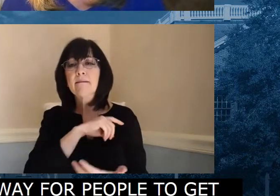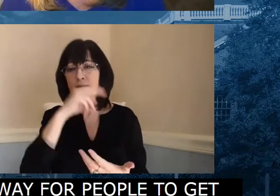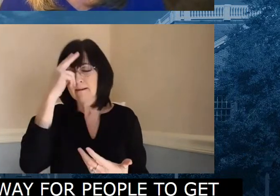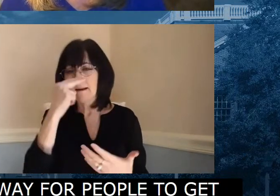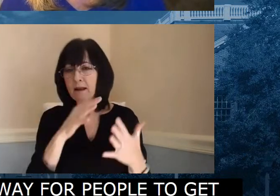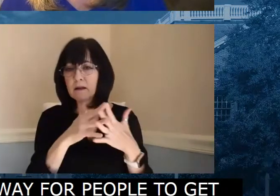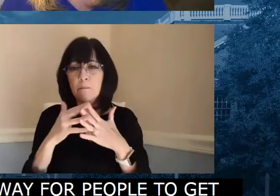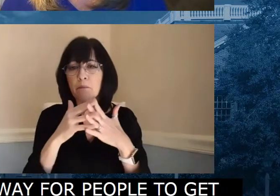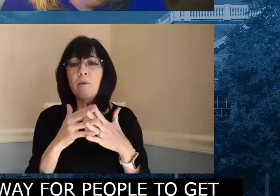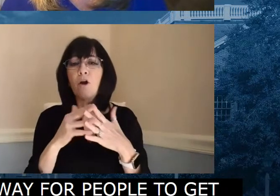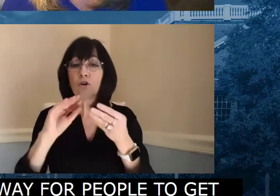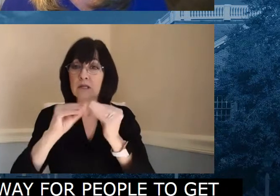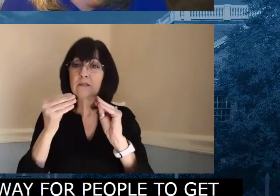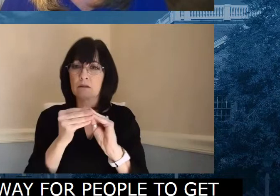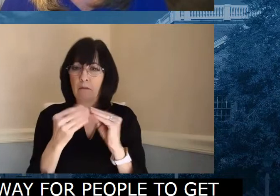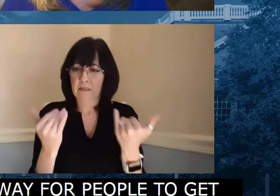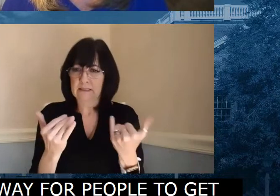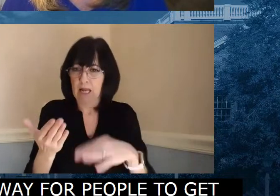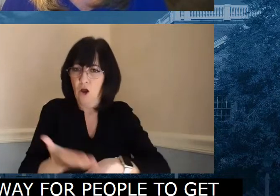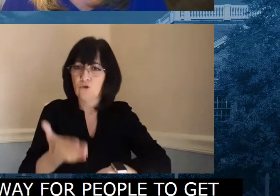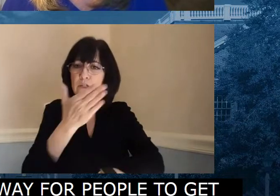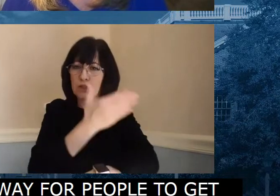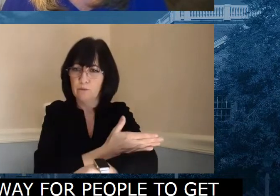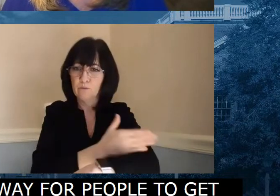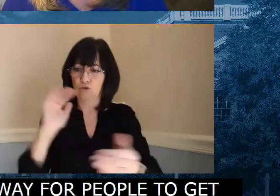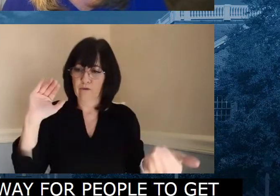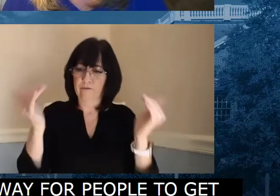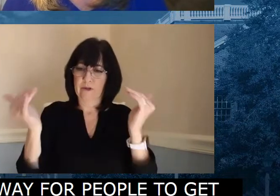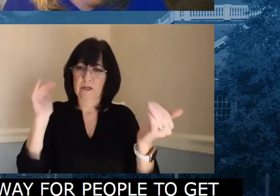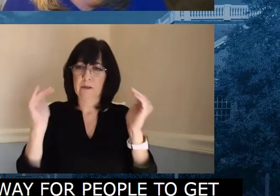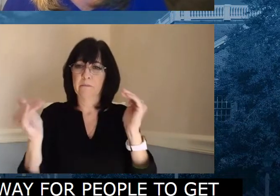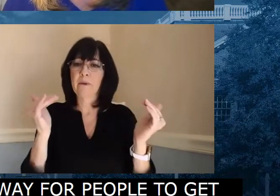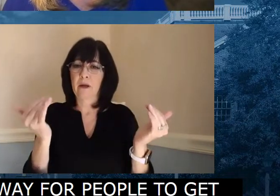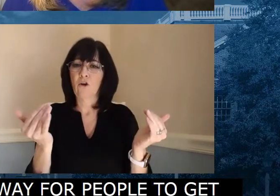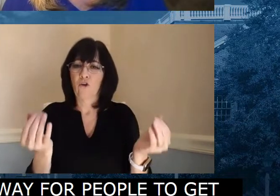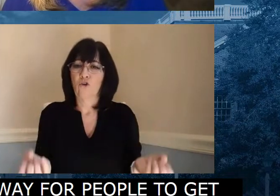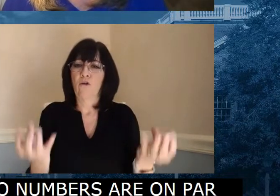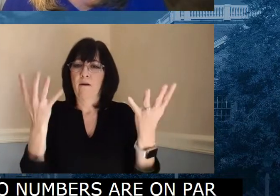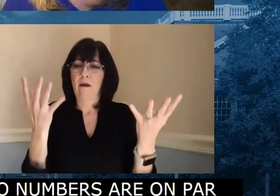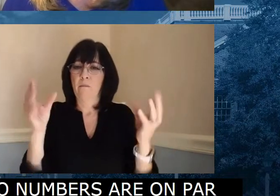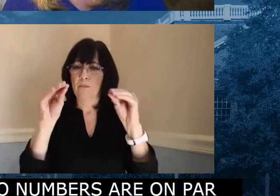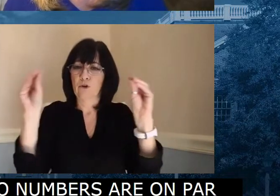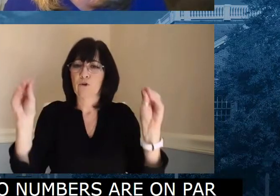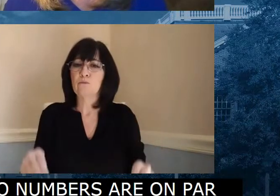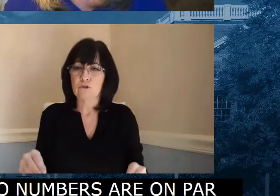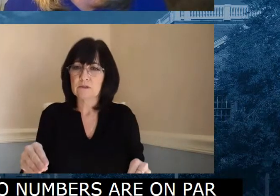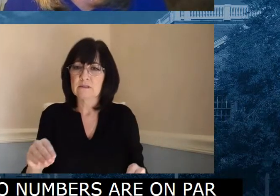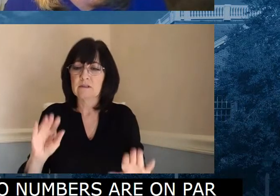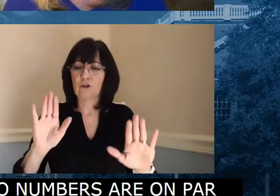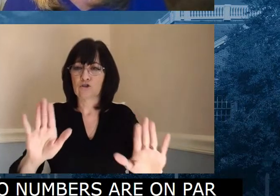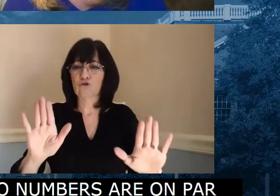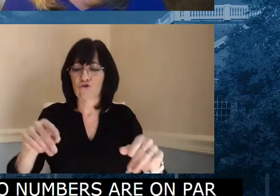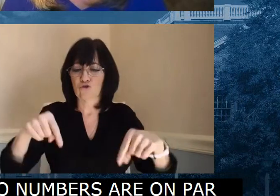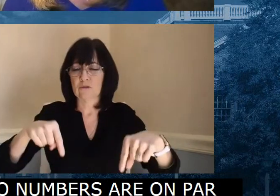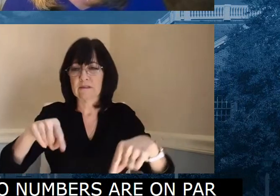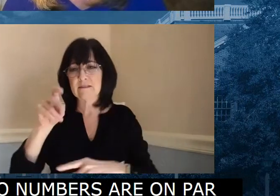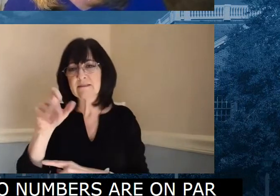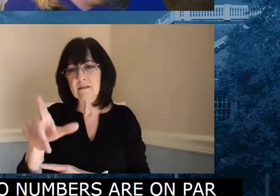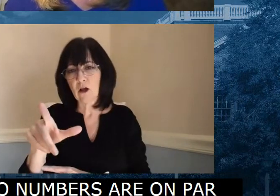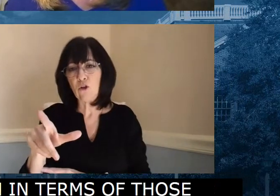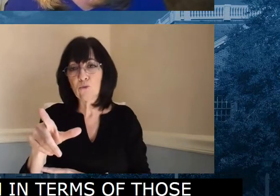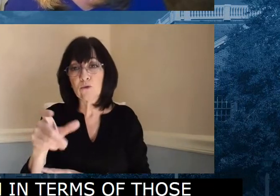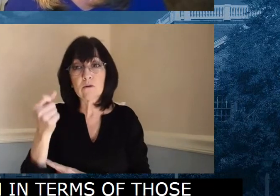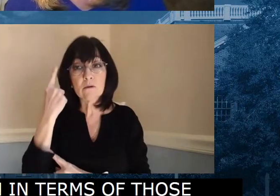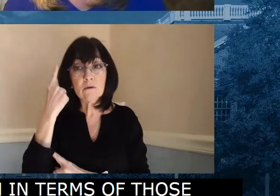the percentage in the population in terms of those eligible and the elderly population early on. And